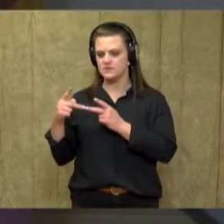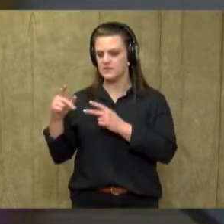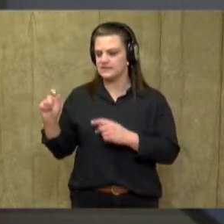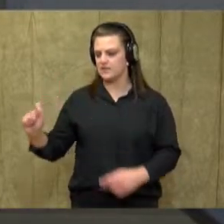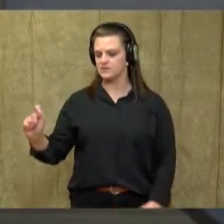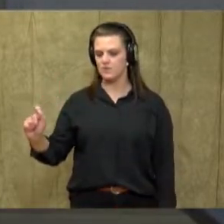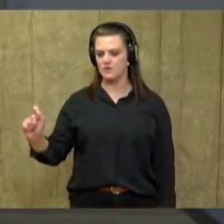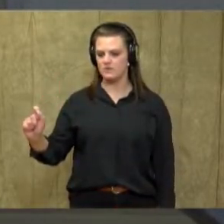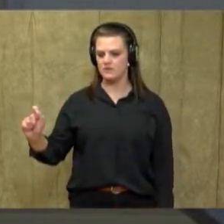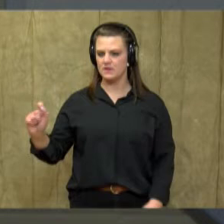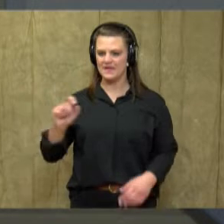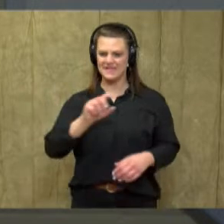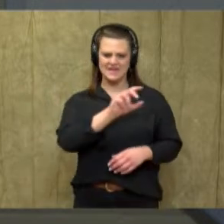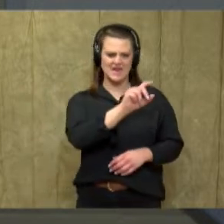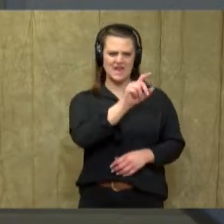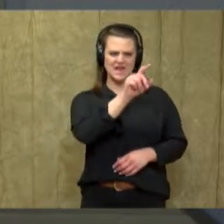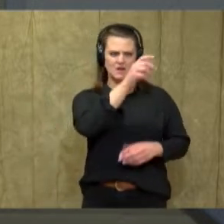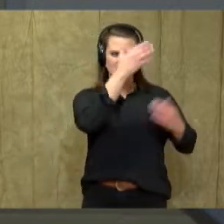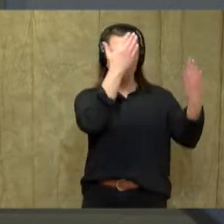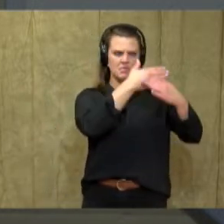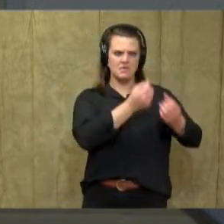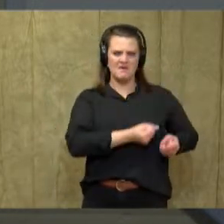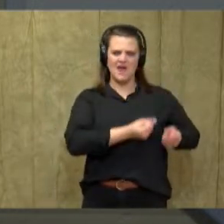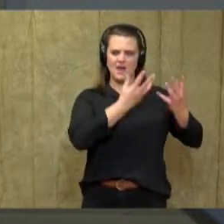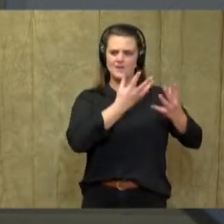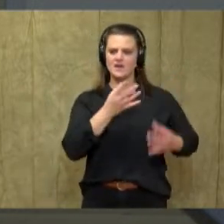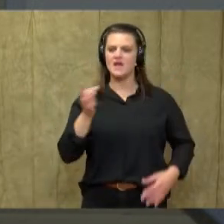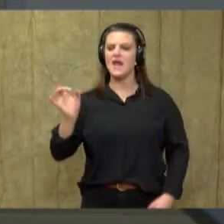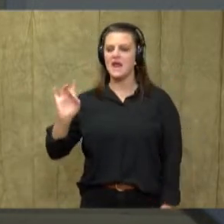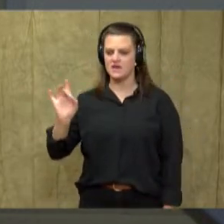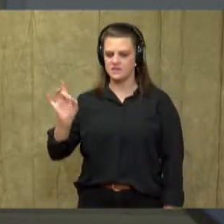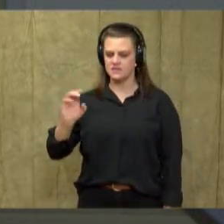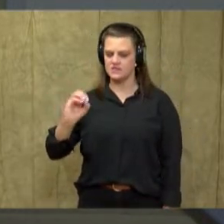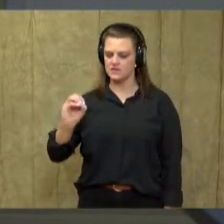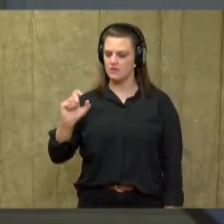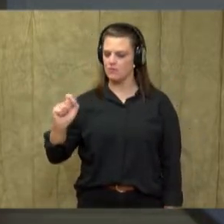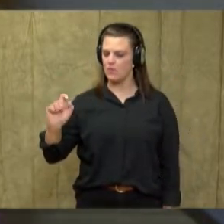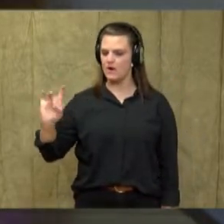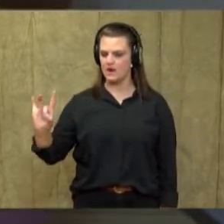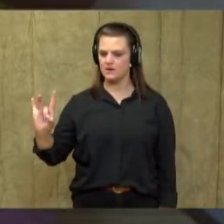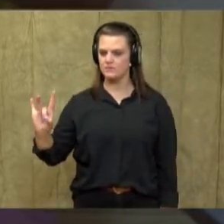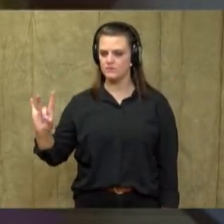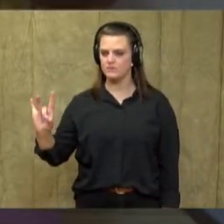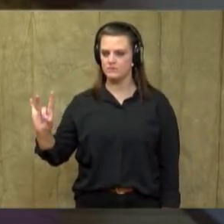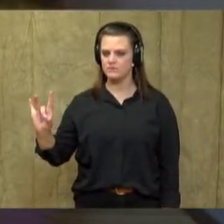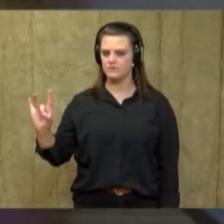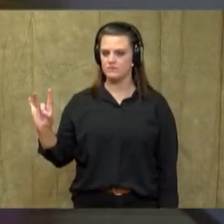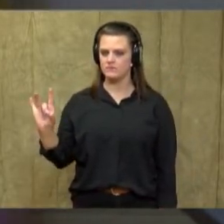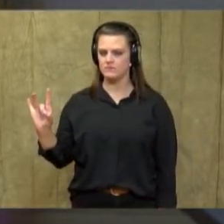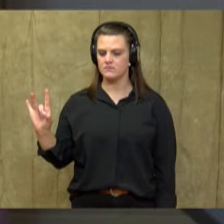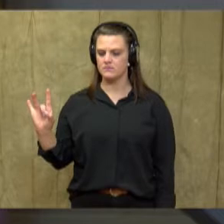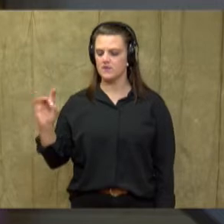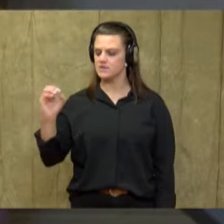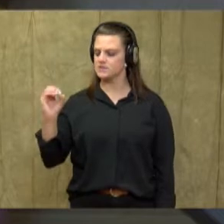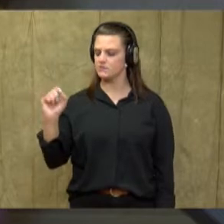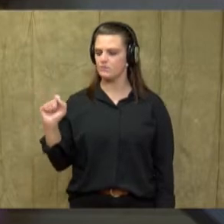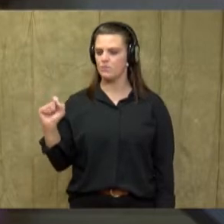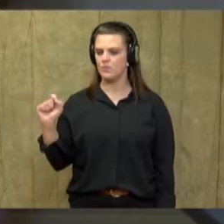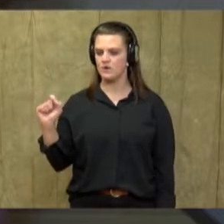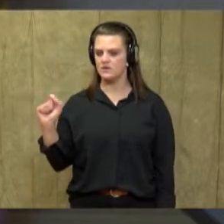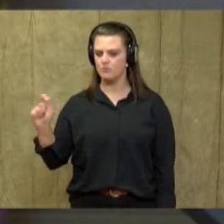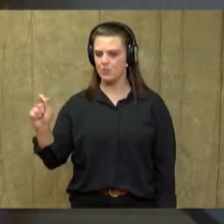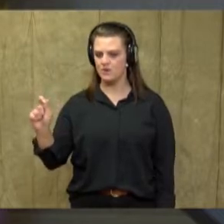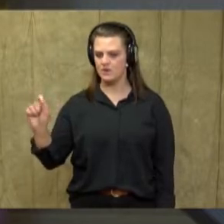many tenths do we have? 8 tenths. So I could write my decimal.